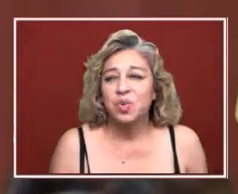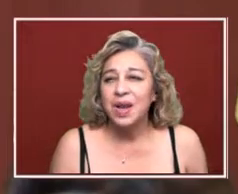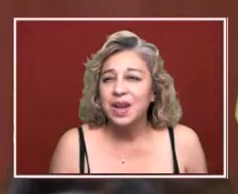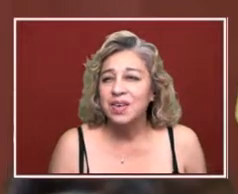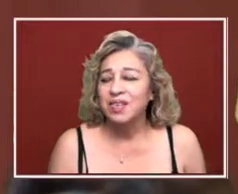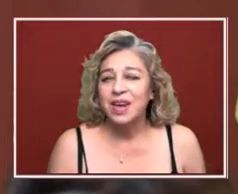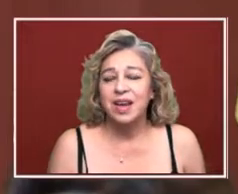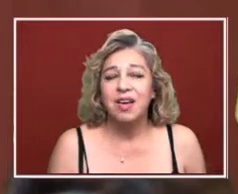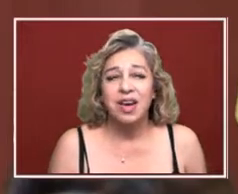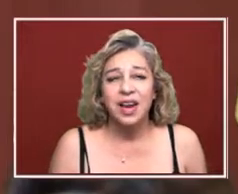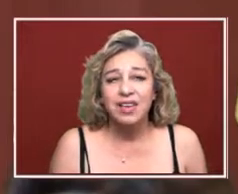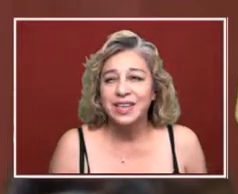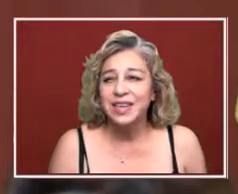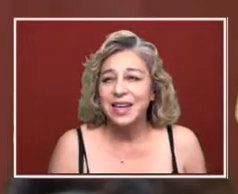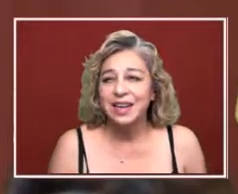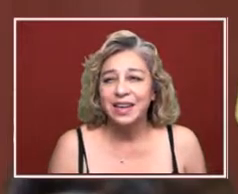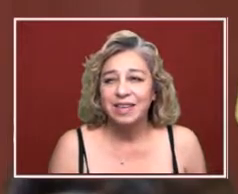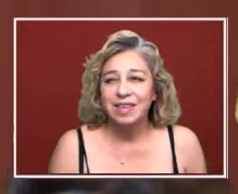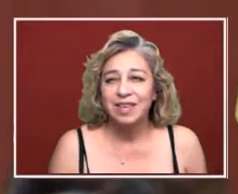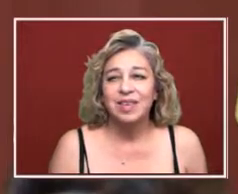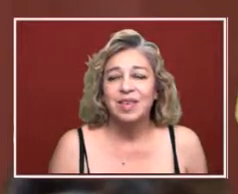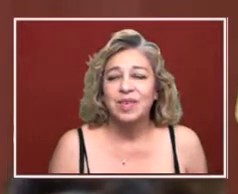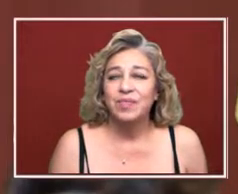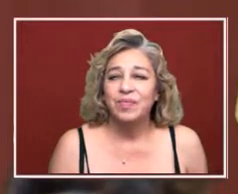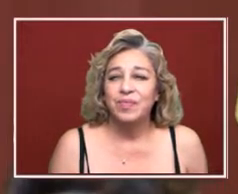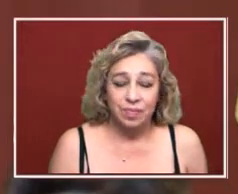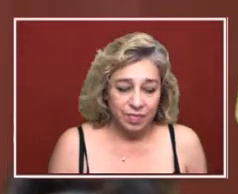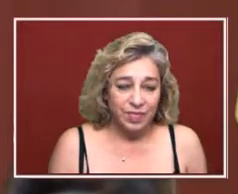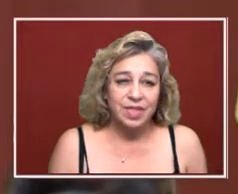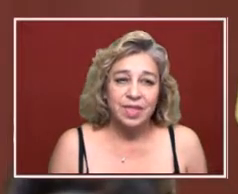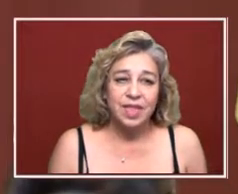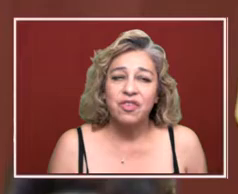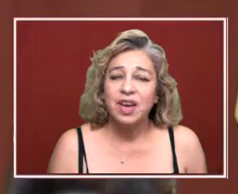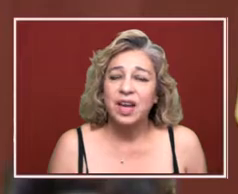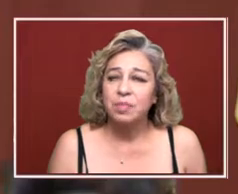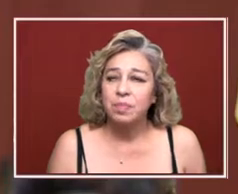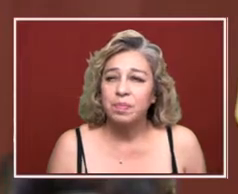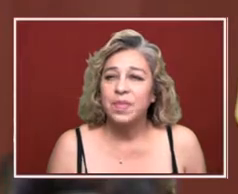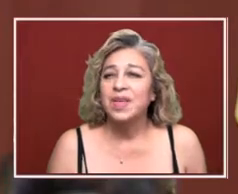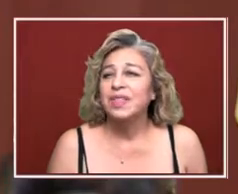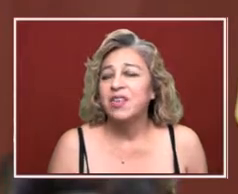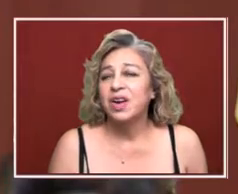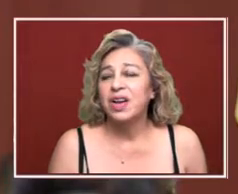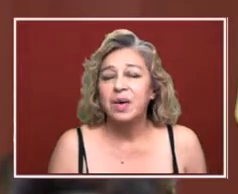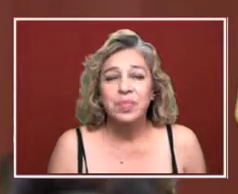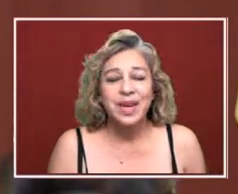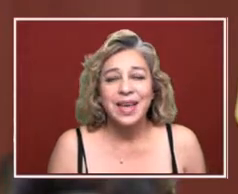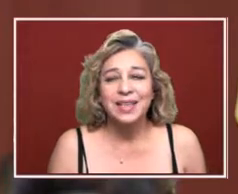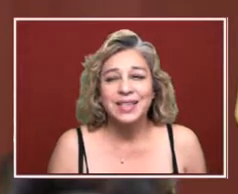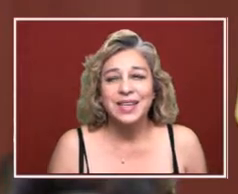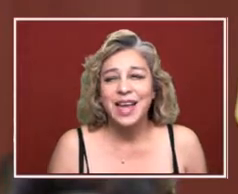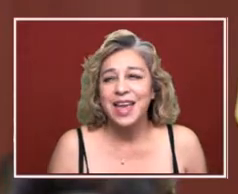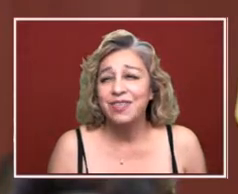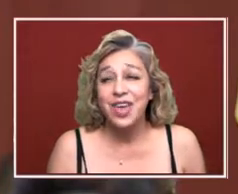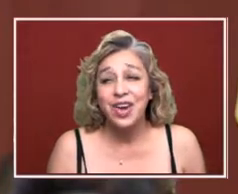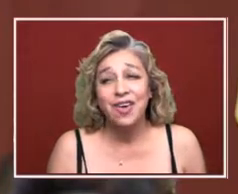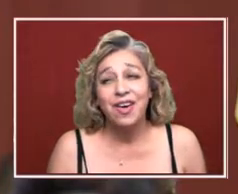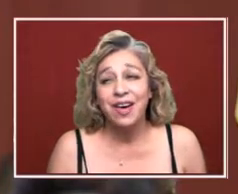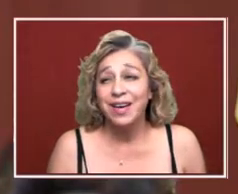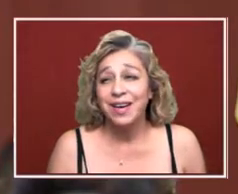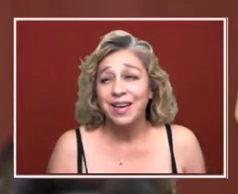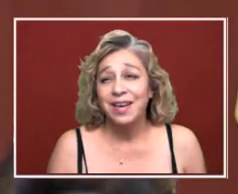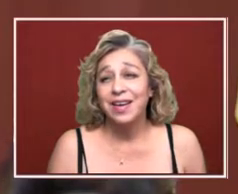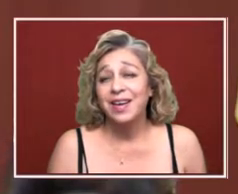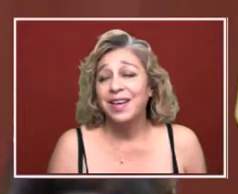their career that are here today, que nos acompañan, that are, that are accompanying us today and that